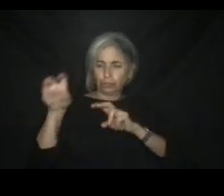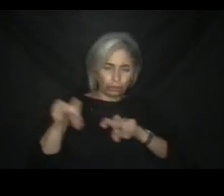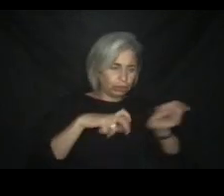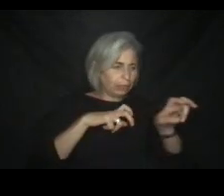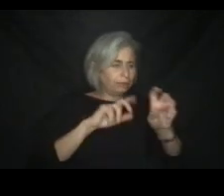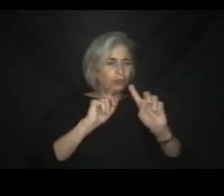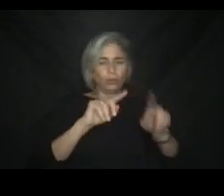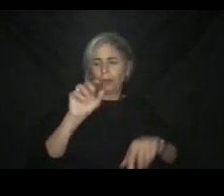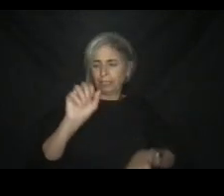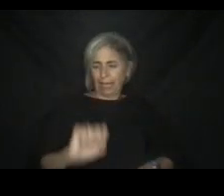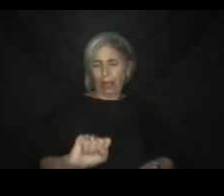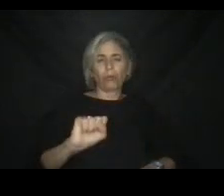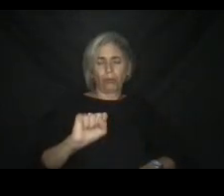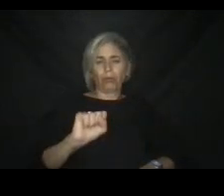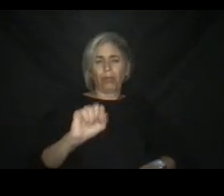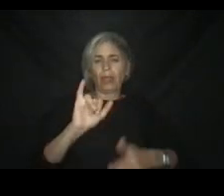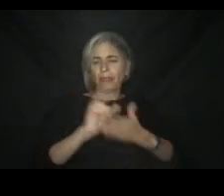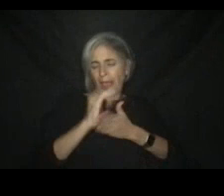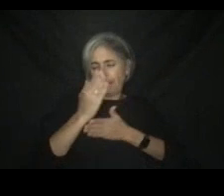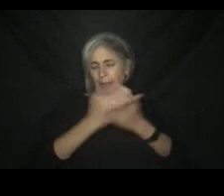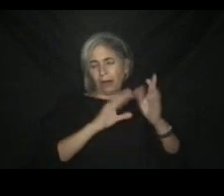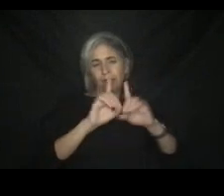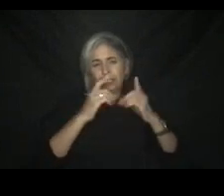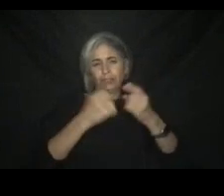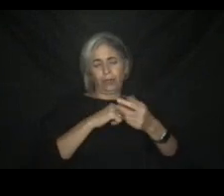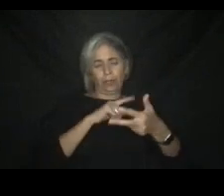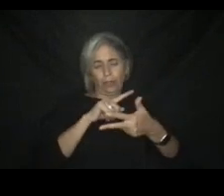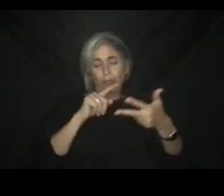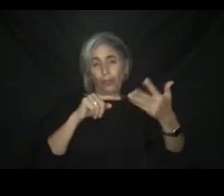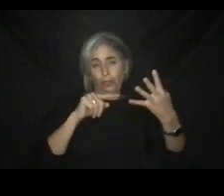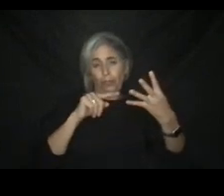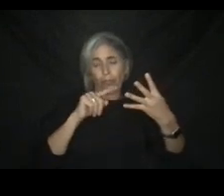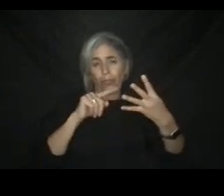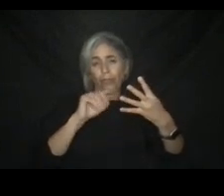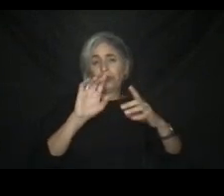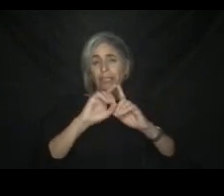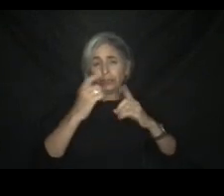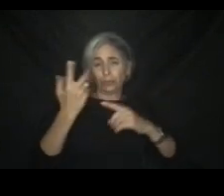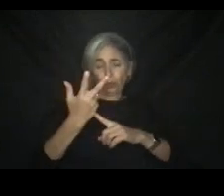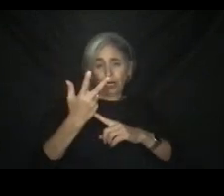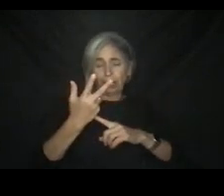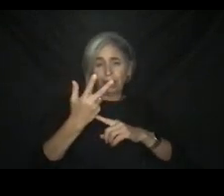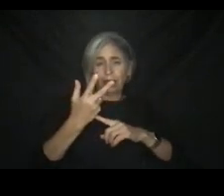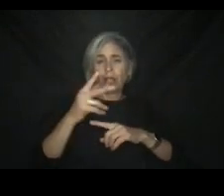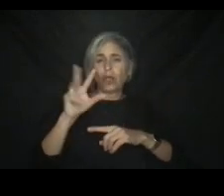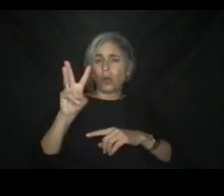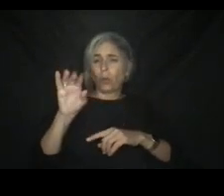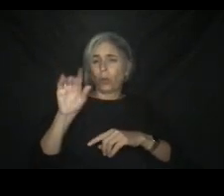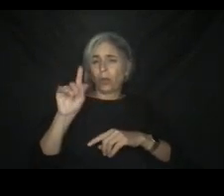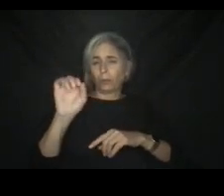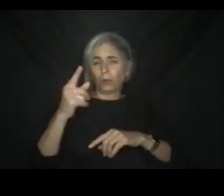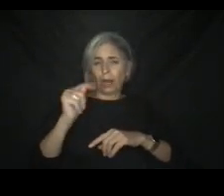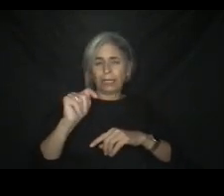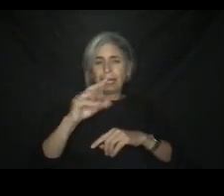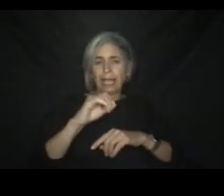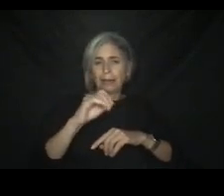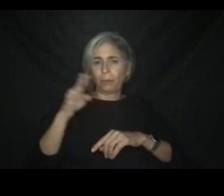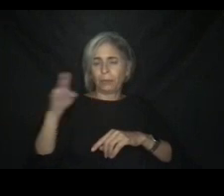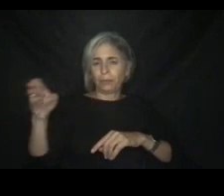south. Specifically, that part of District 3 presently found between Woolbright Road and Boynton Beach Boulevard in the north-south direction,